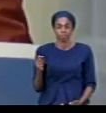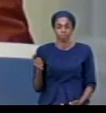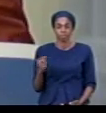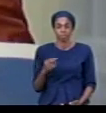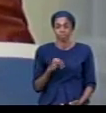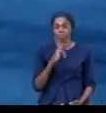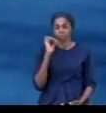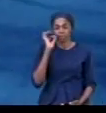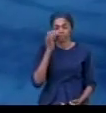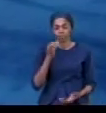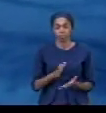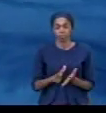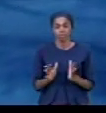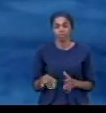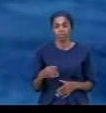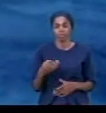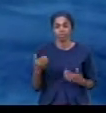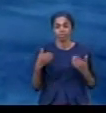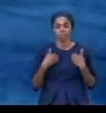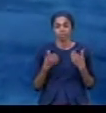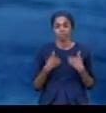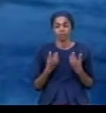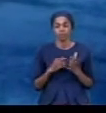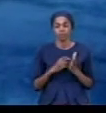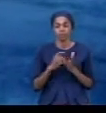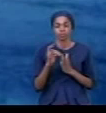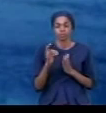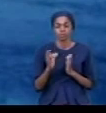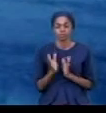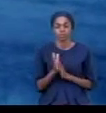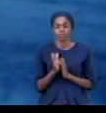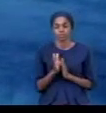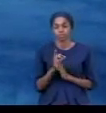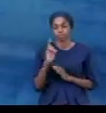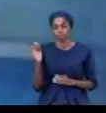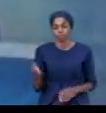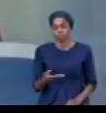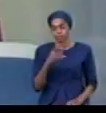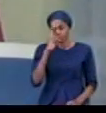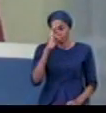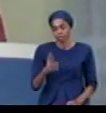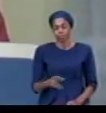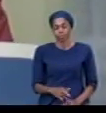Youth Development. You're welcome, sir. We have also